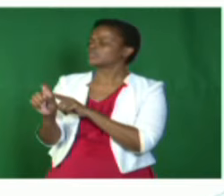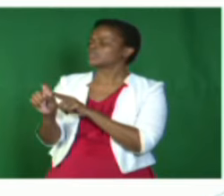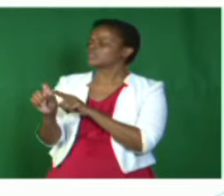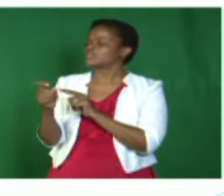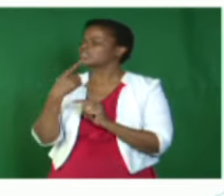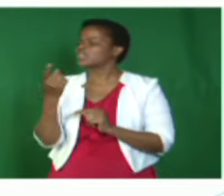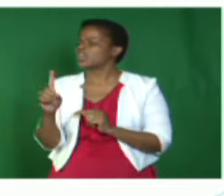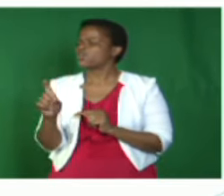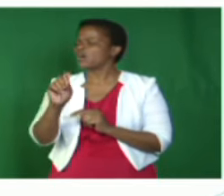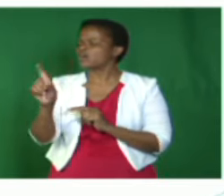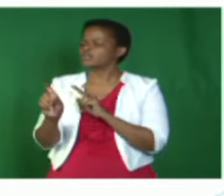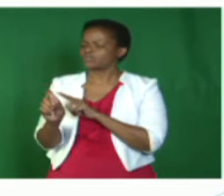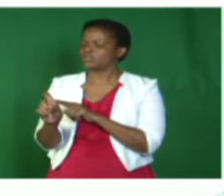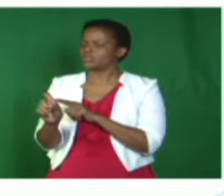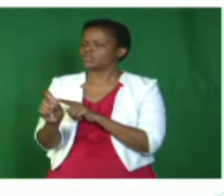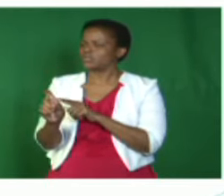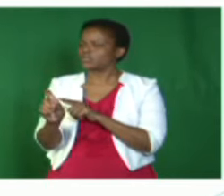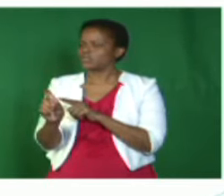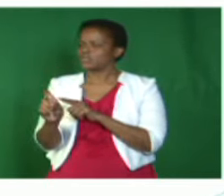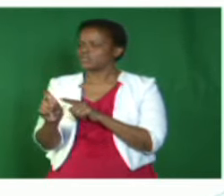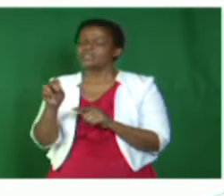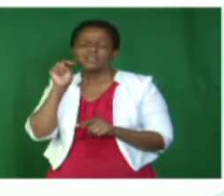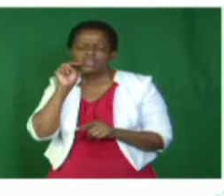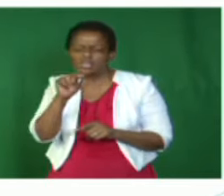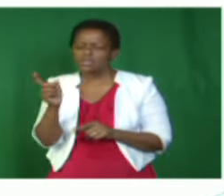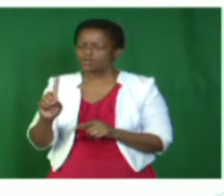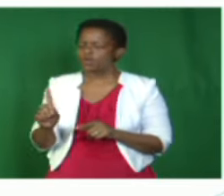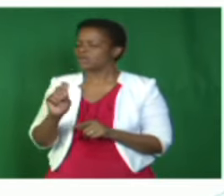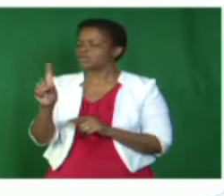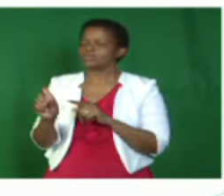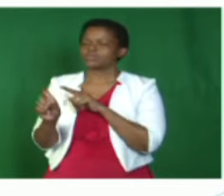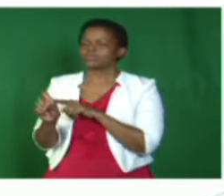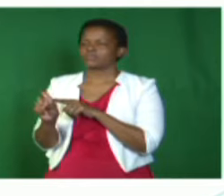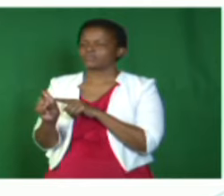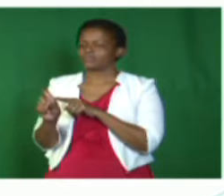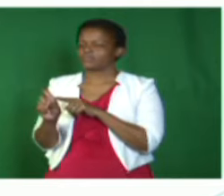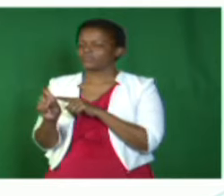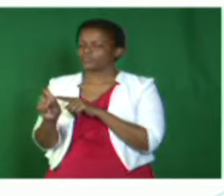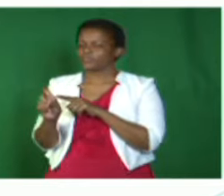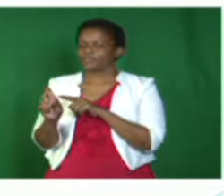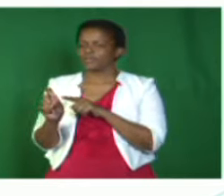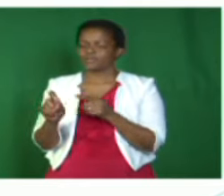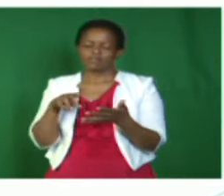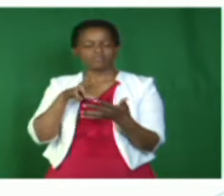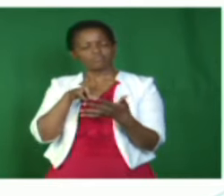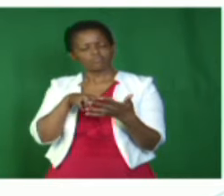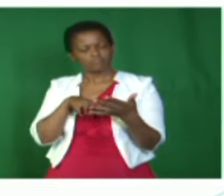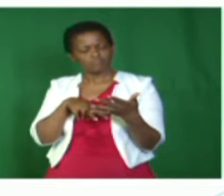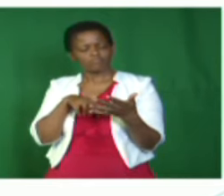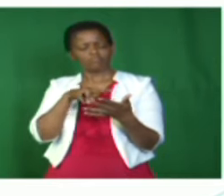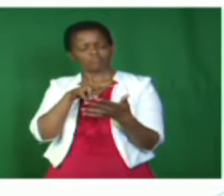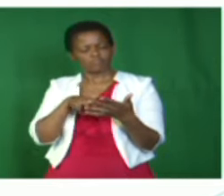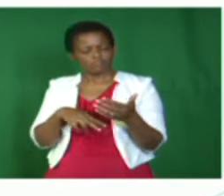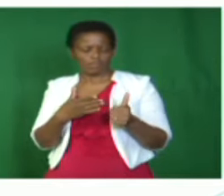you understand what is actually required from you. We also read and